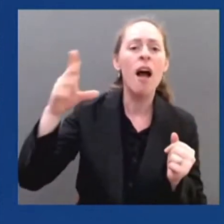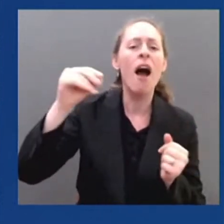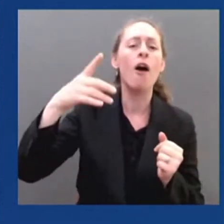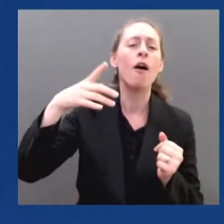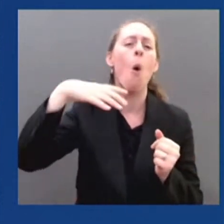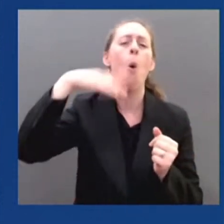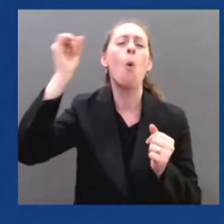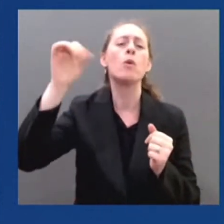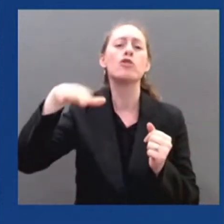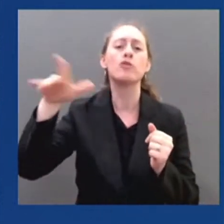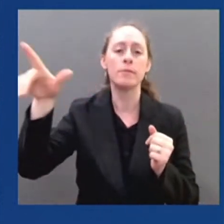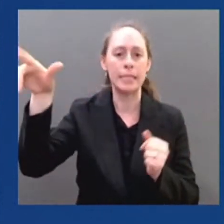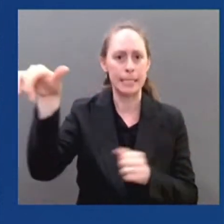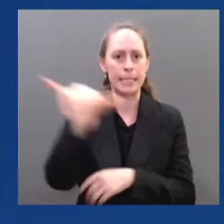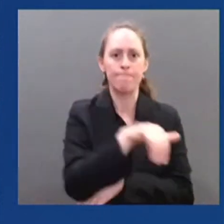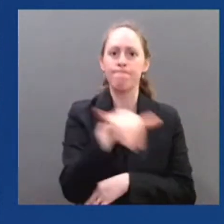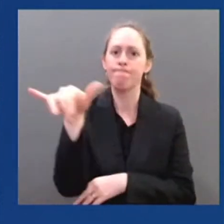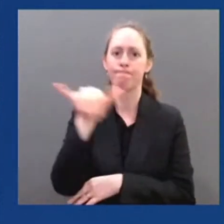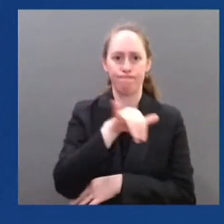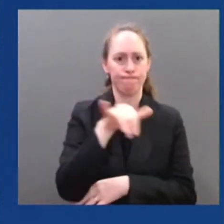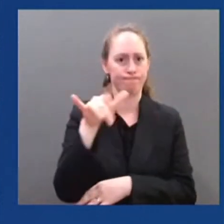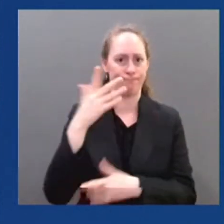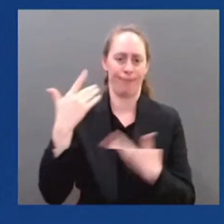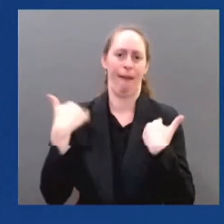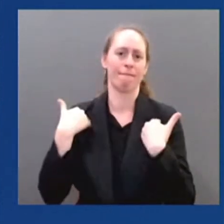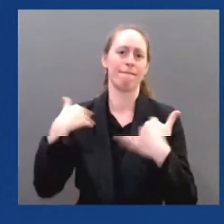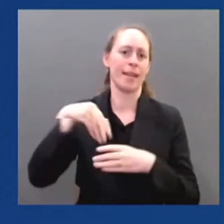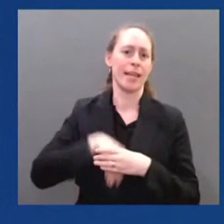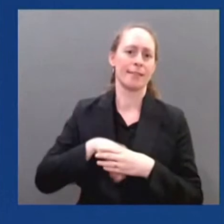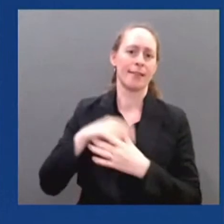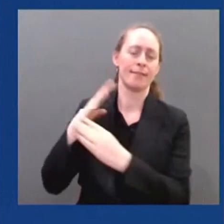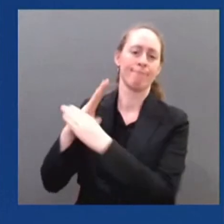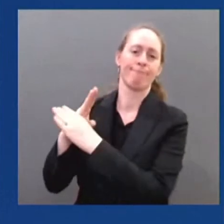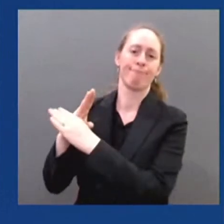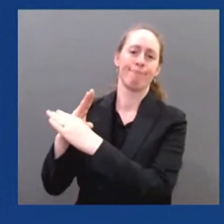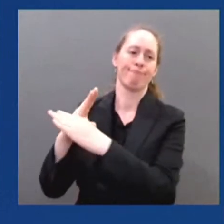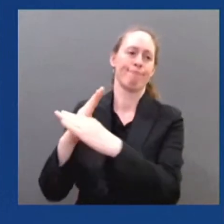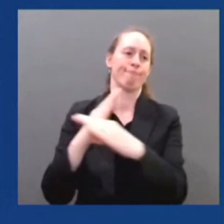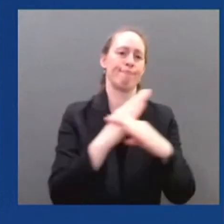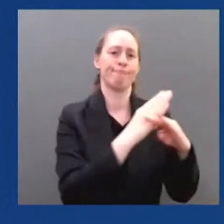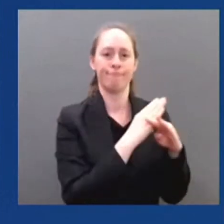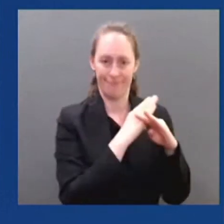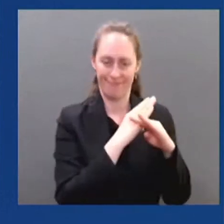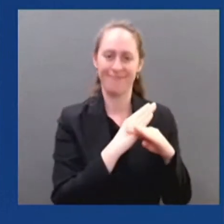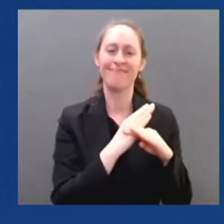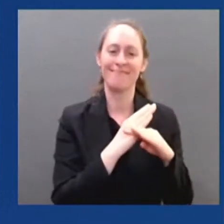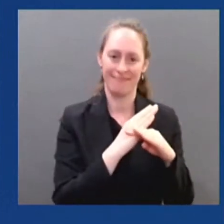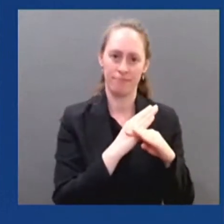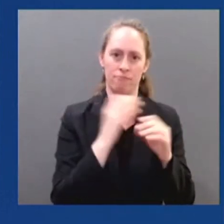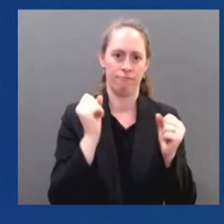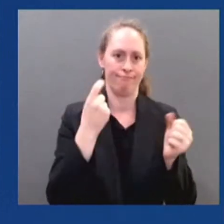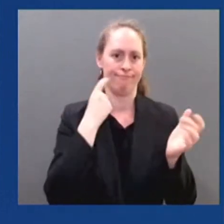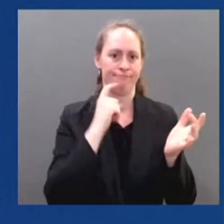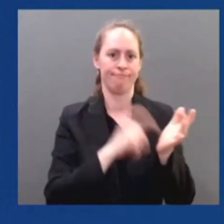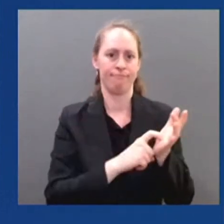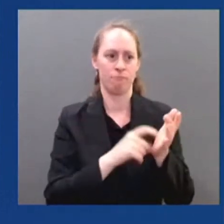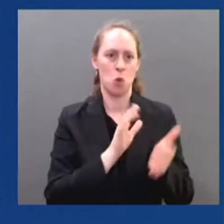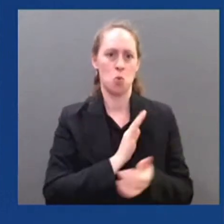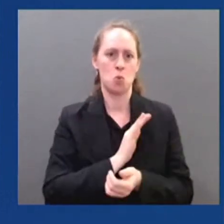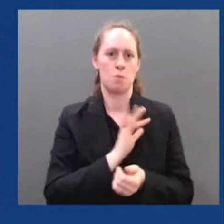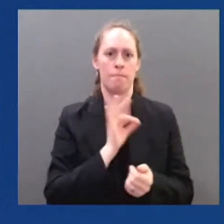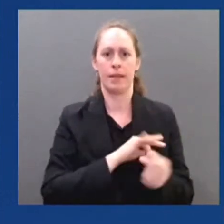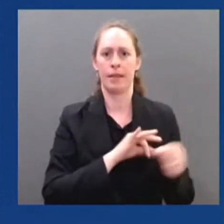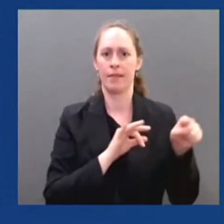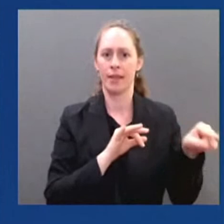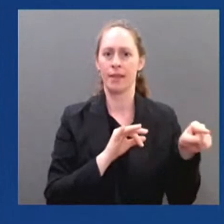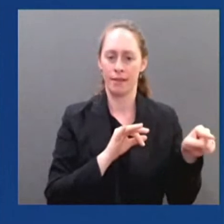in a clinical trial led to a clinical benefit. So even though this is mostly an immunological bridging study, the